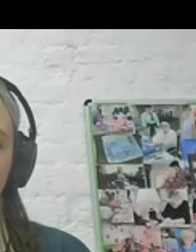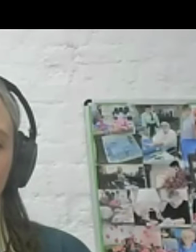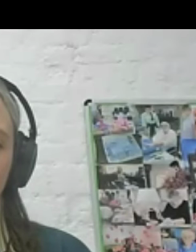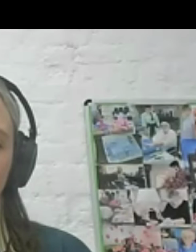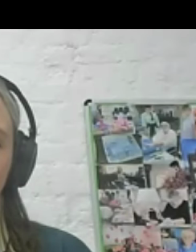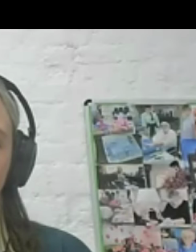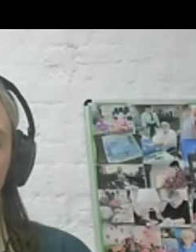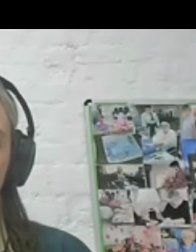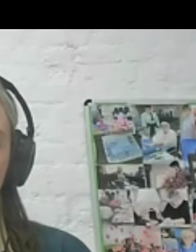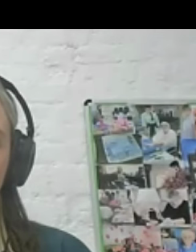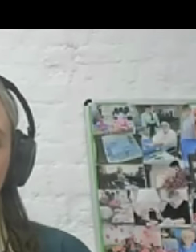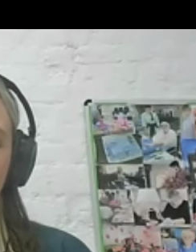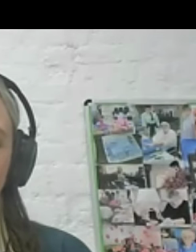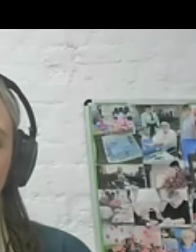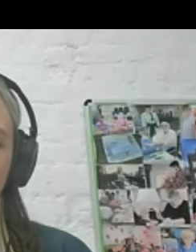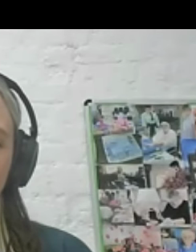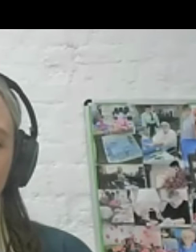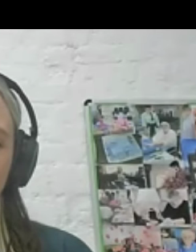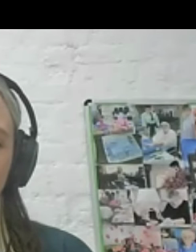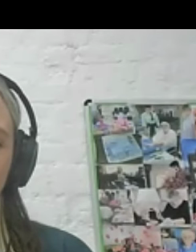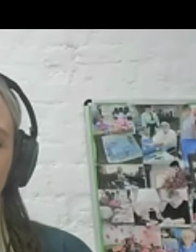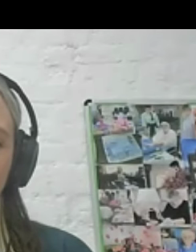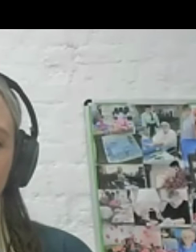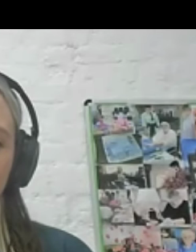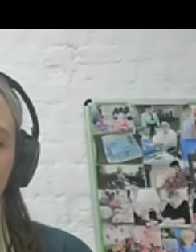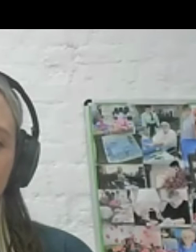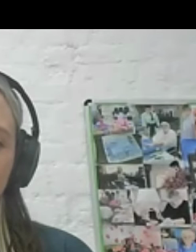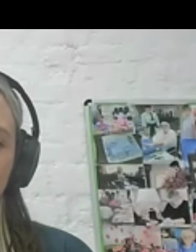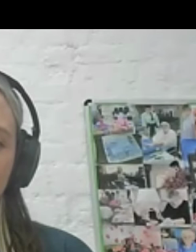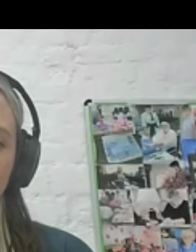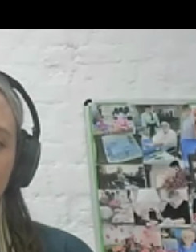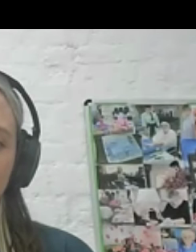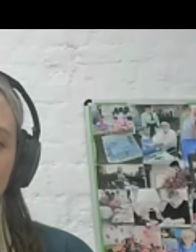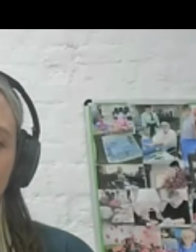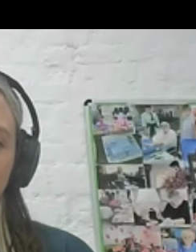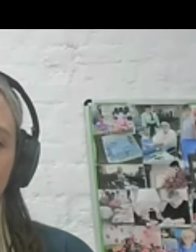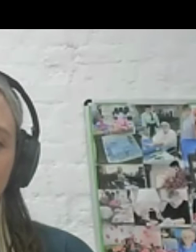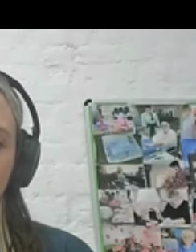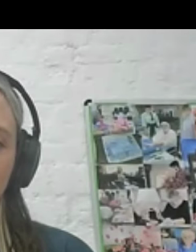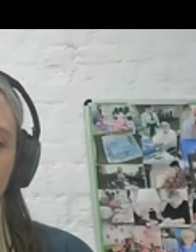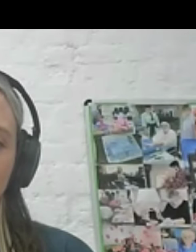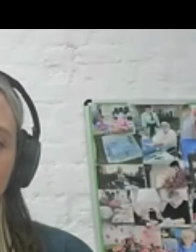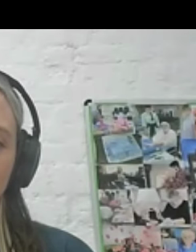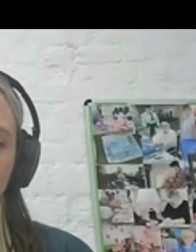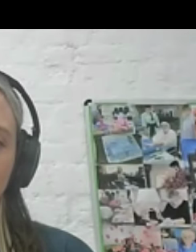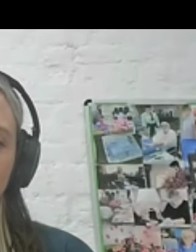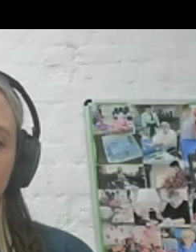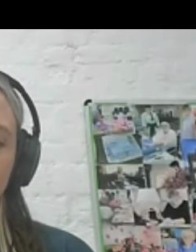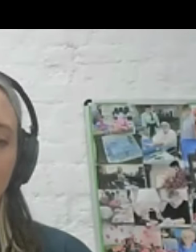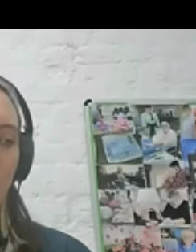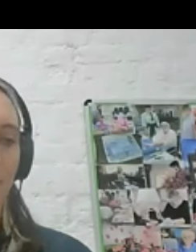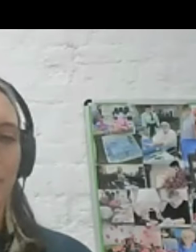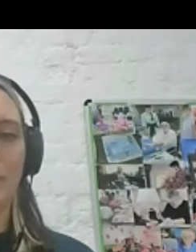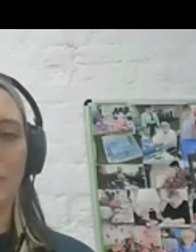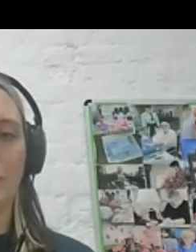so inspiring what you're doing. And there are a few questions there pinging away in the chat. So what I'll do is I'll move on to Camille